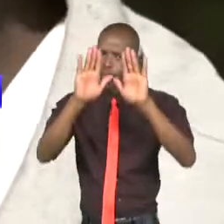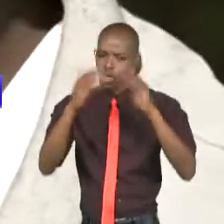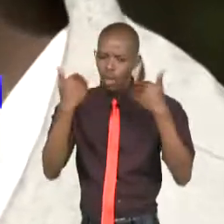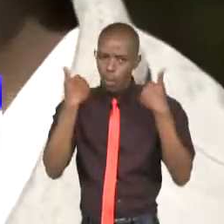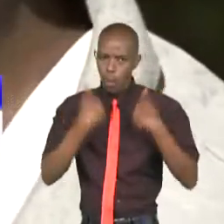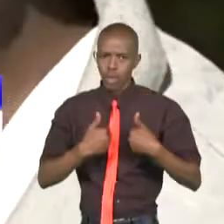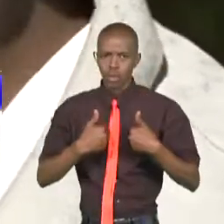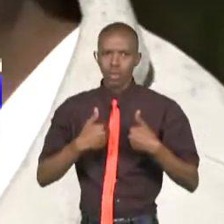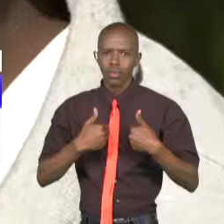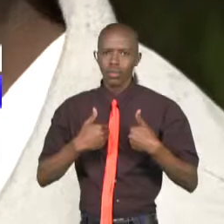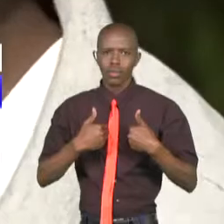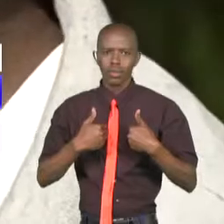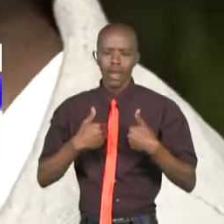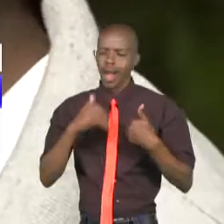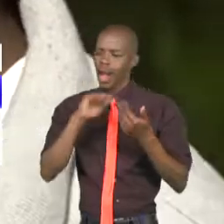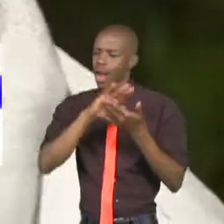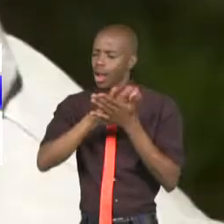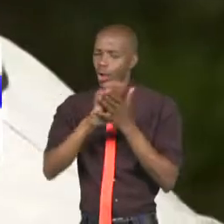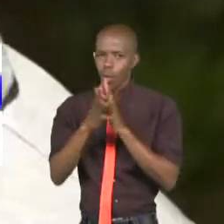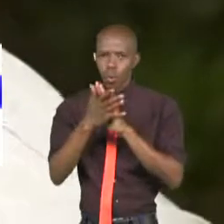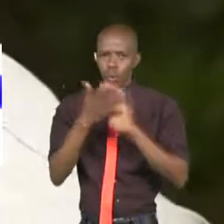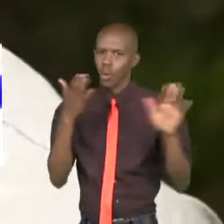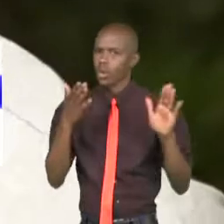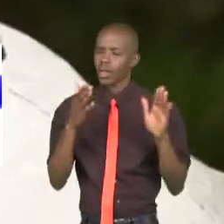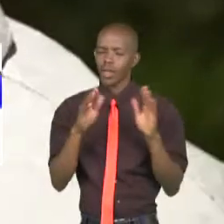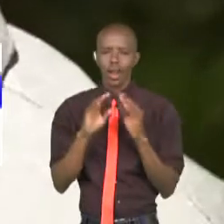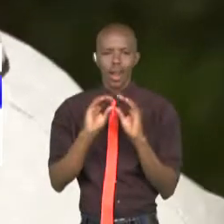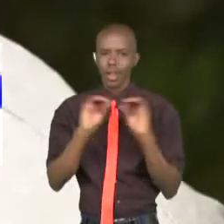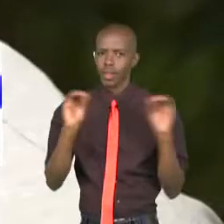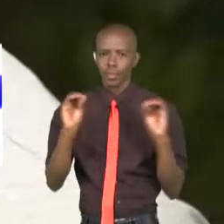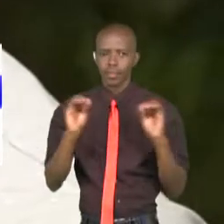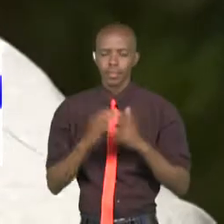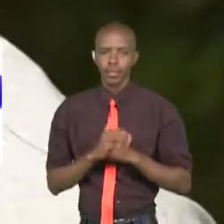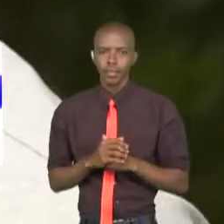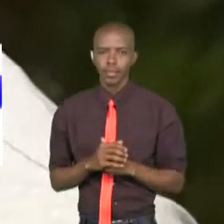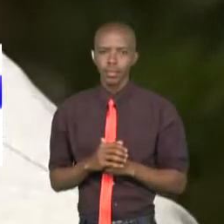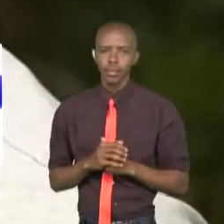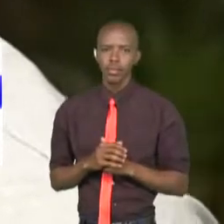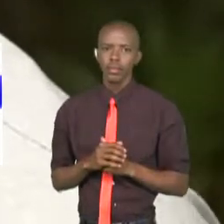nimejibiwa. Hakuna lolote.